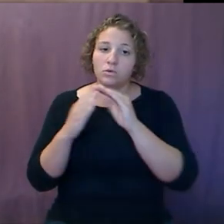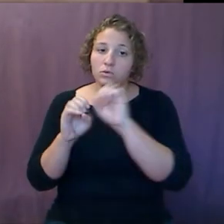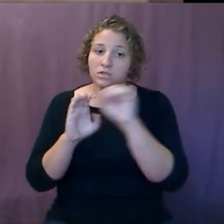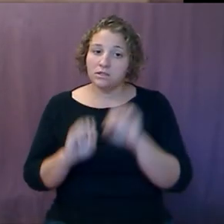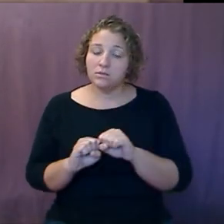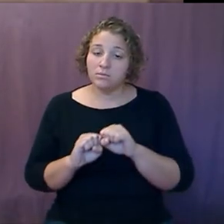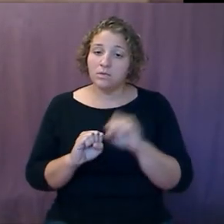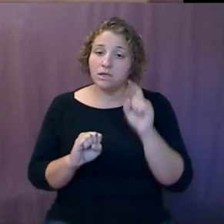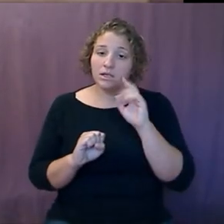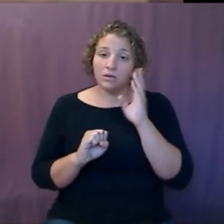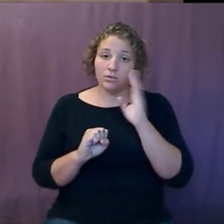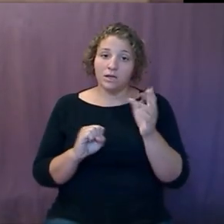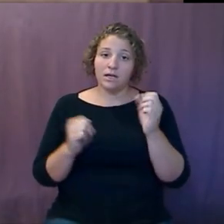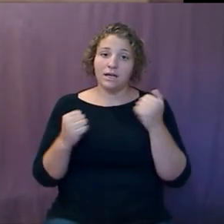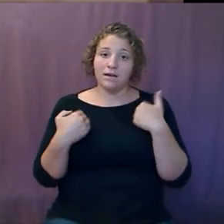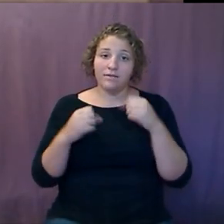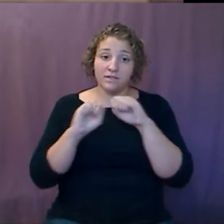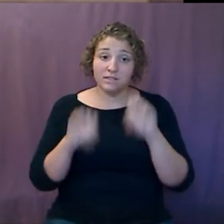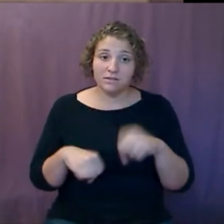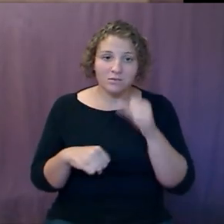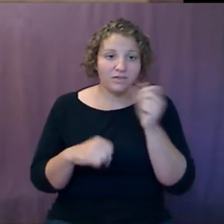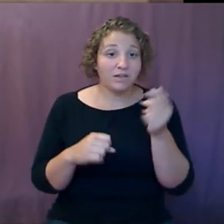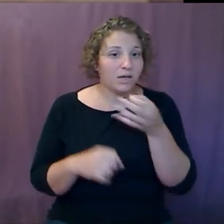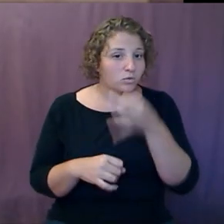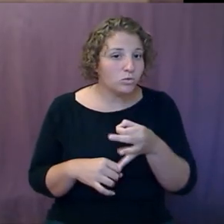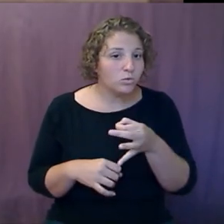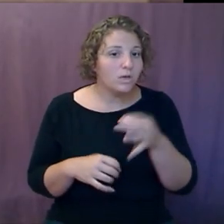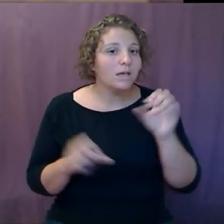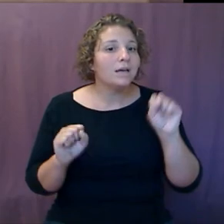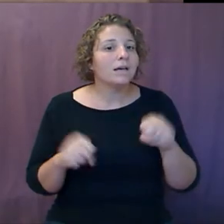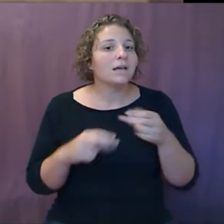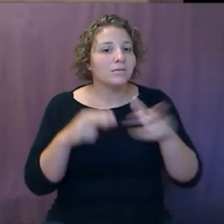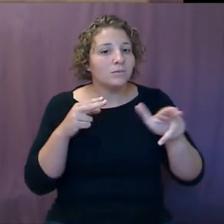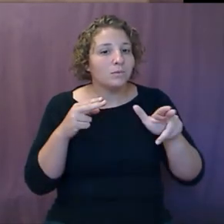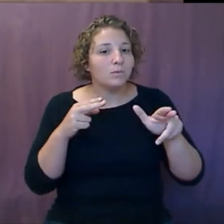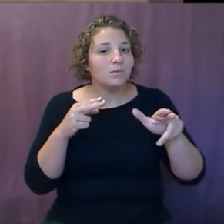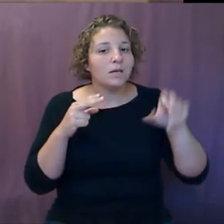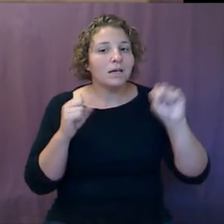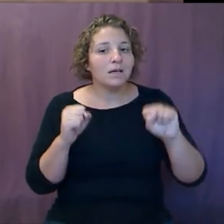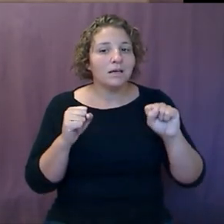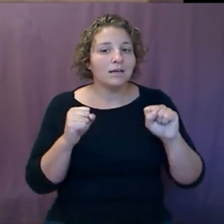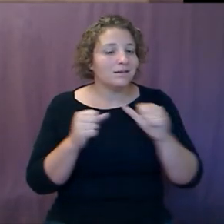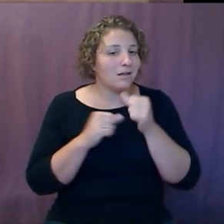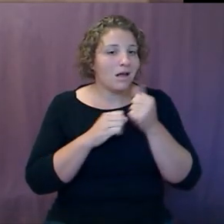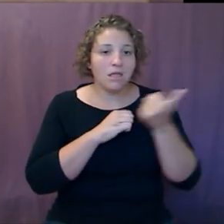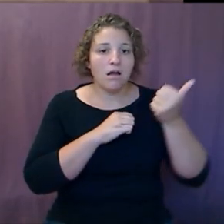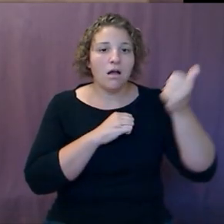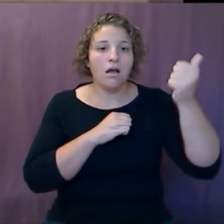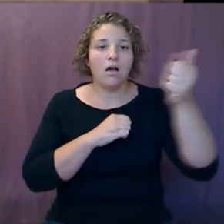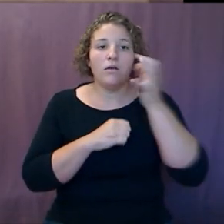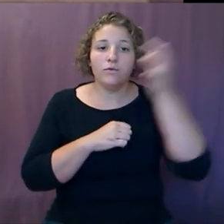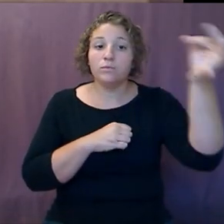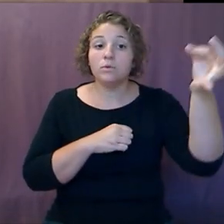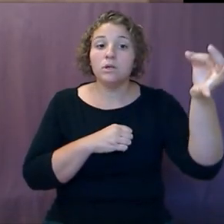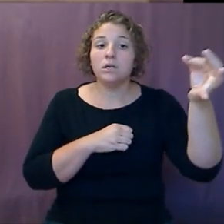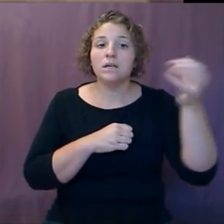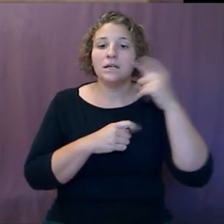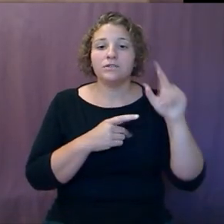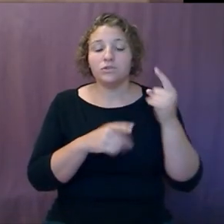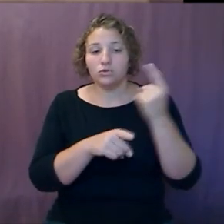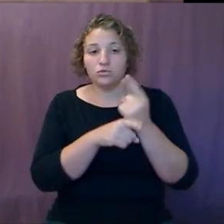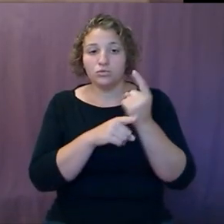soon not too far it's also going to be here it just takes the right chain of events in the right world leader